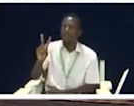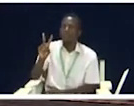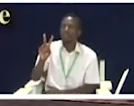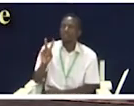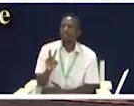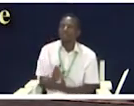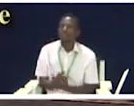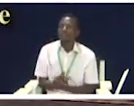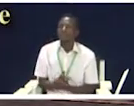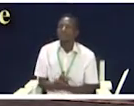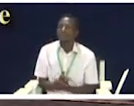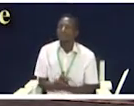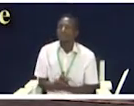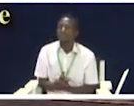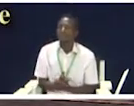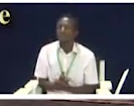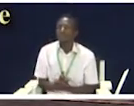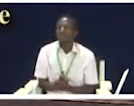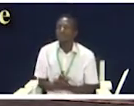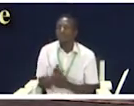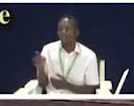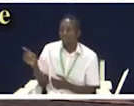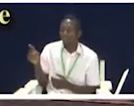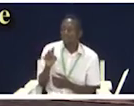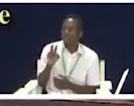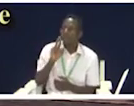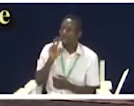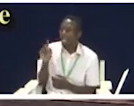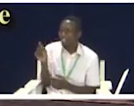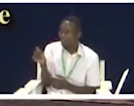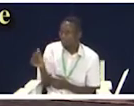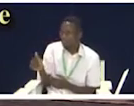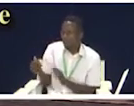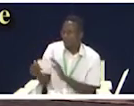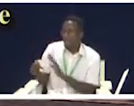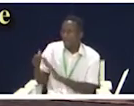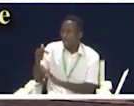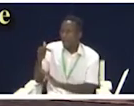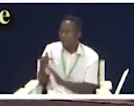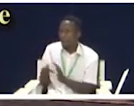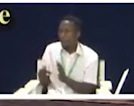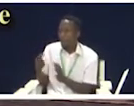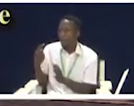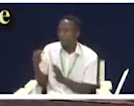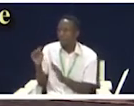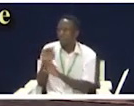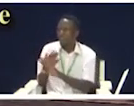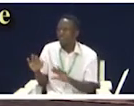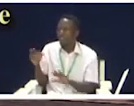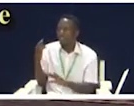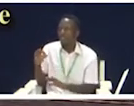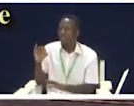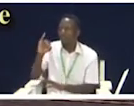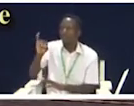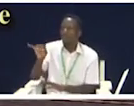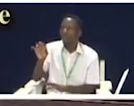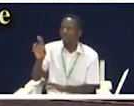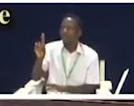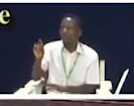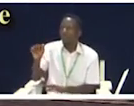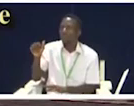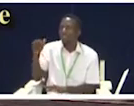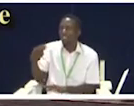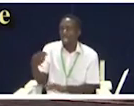Bethlehem Ephratah, though you are small among the clans of Judah, but out of you will come out of